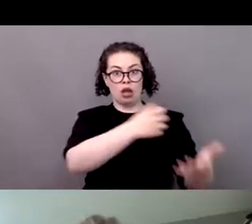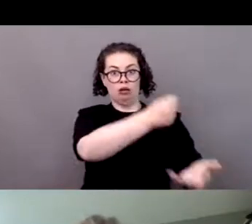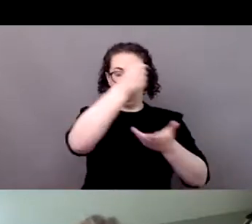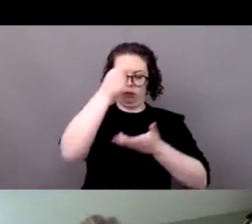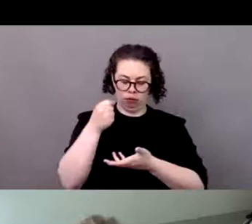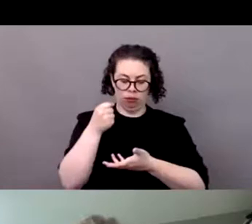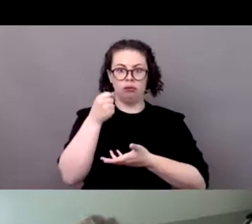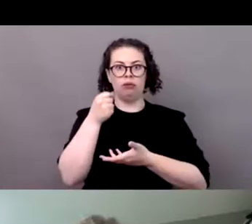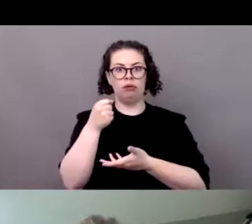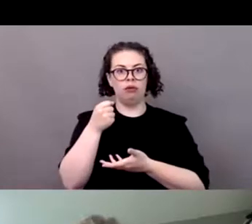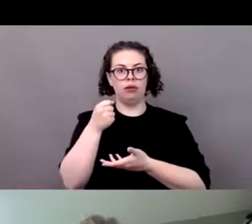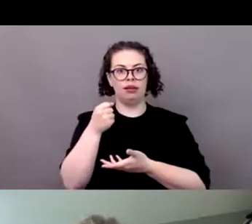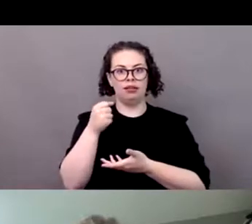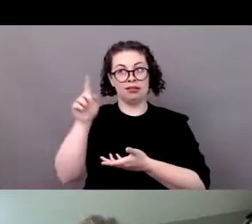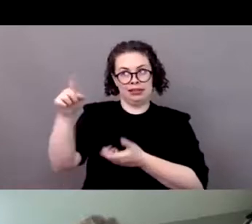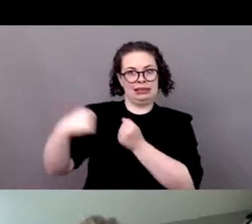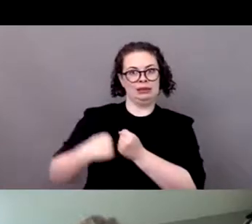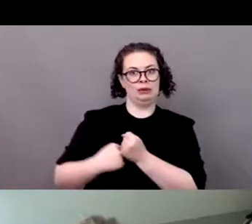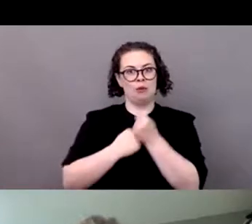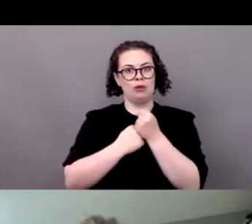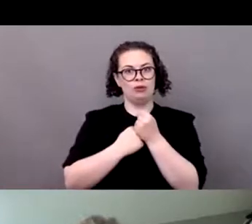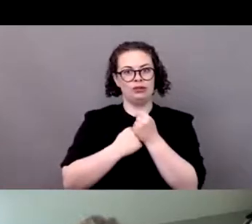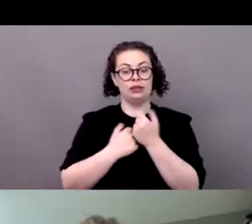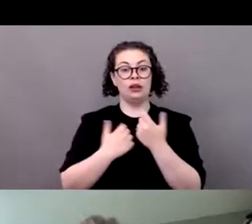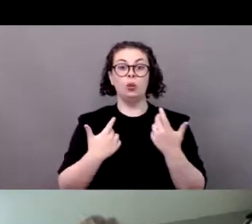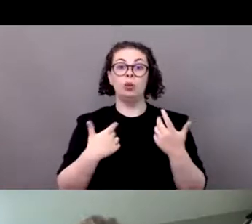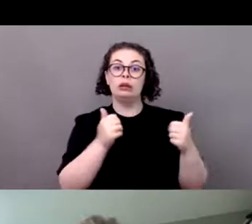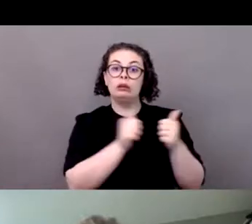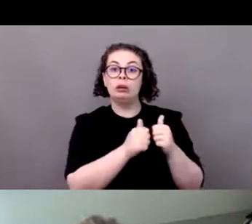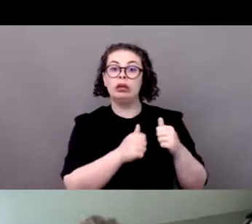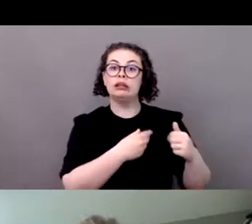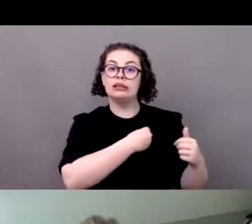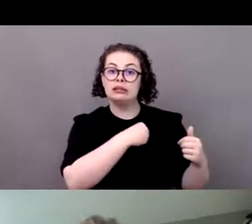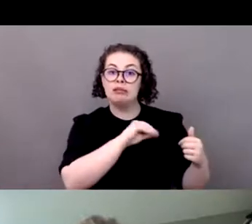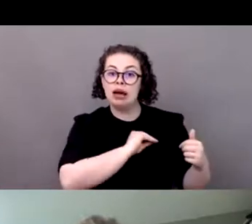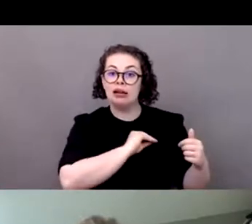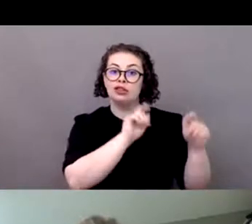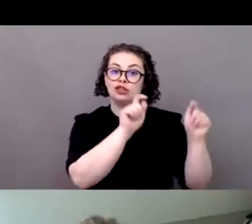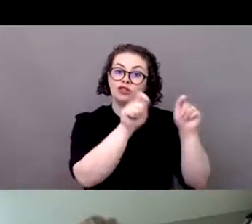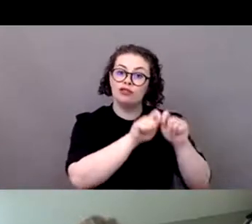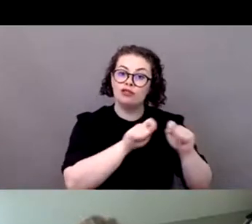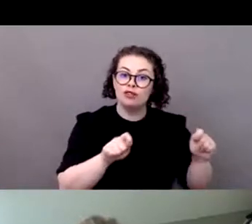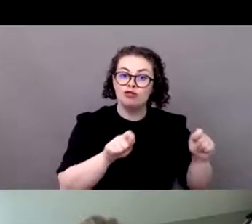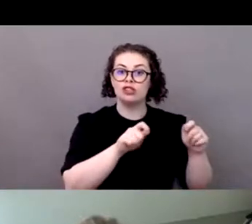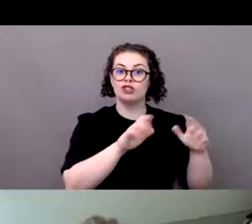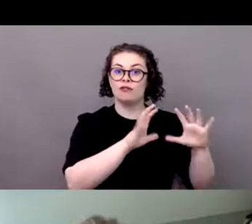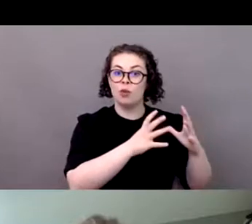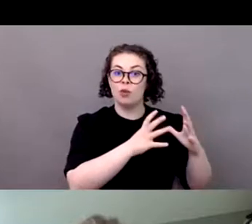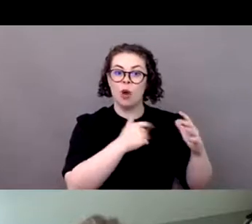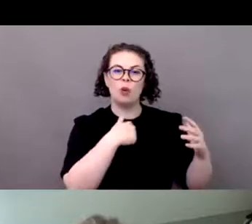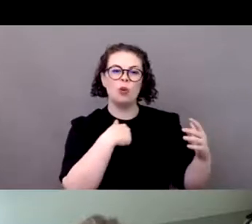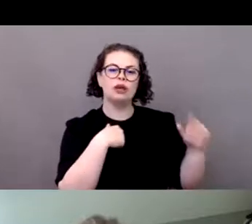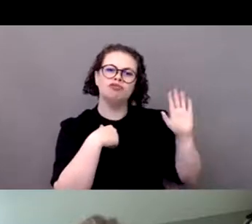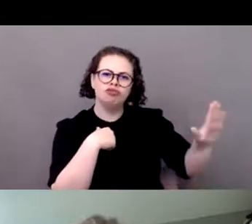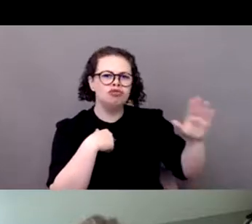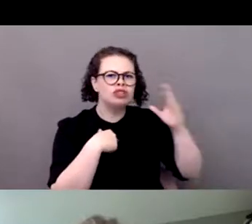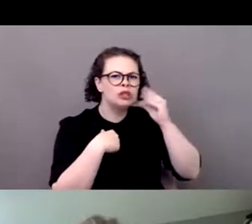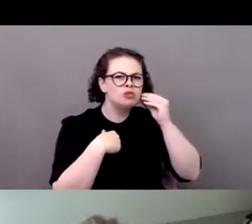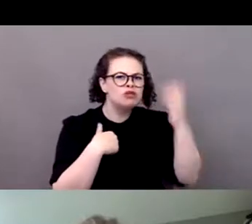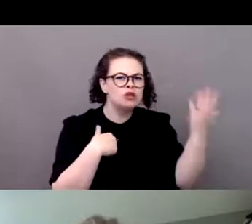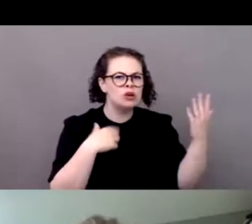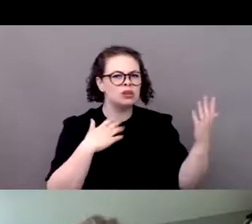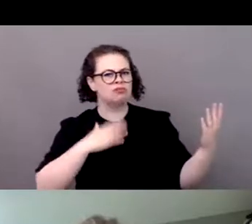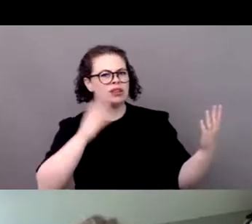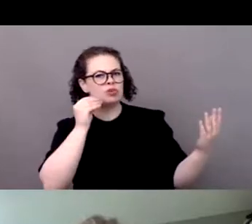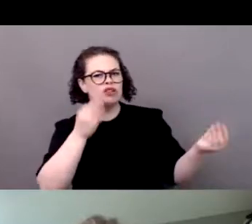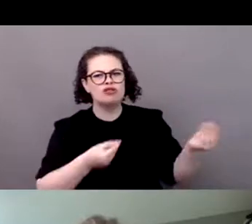professionalism, as with the Spanish Football Association, we share experience with other coaches, with other staff from the Football